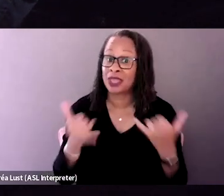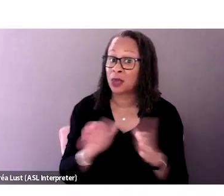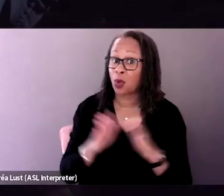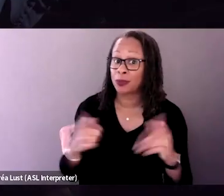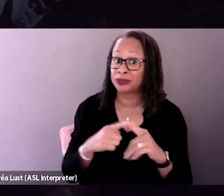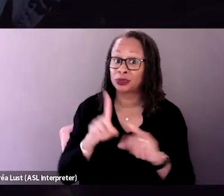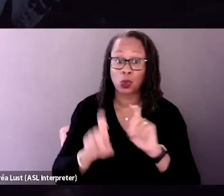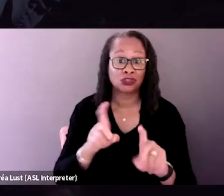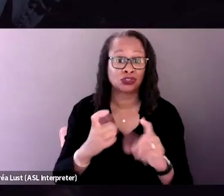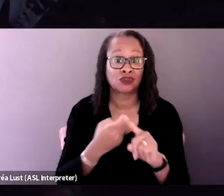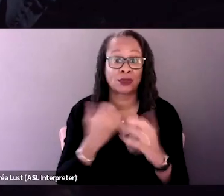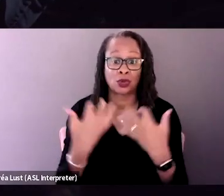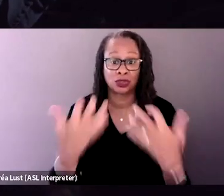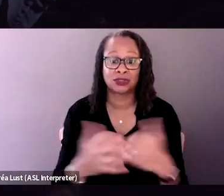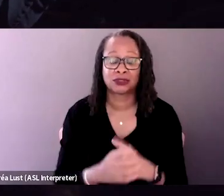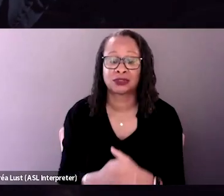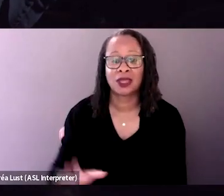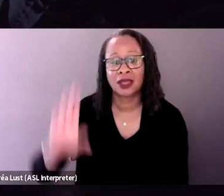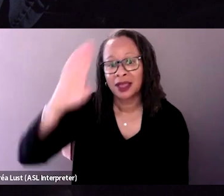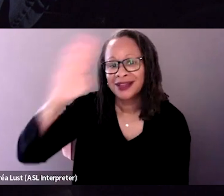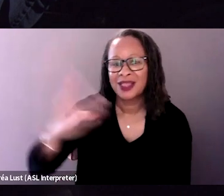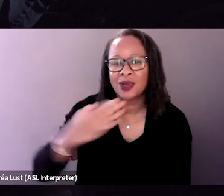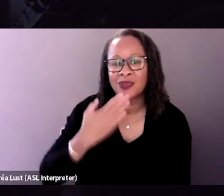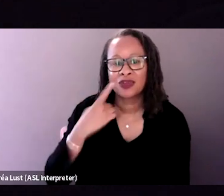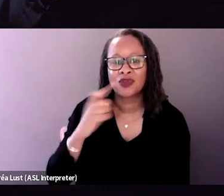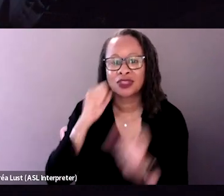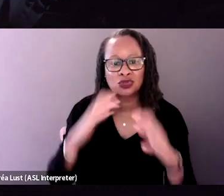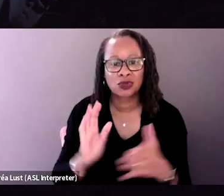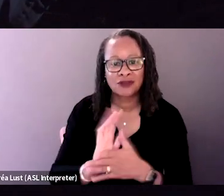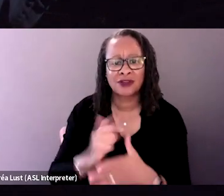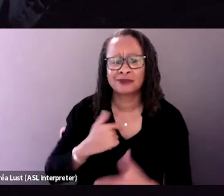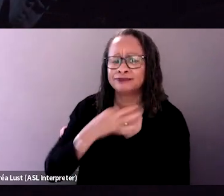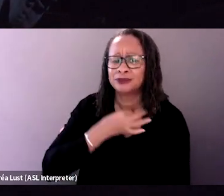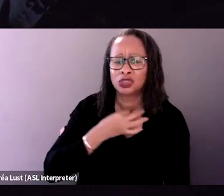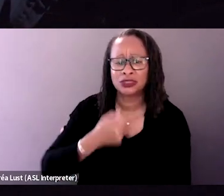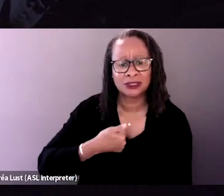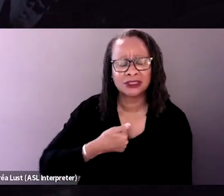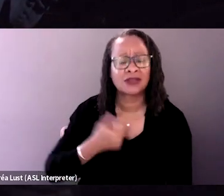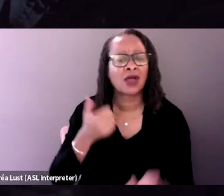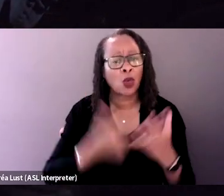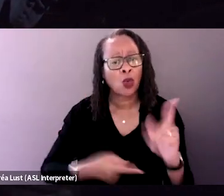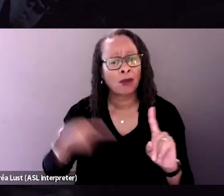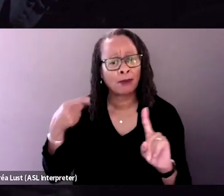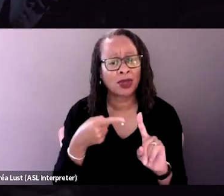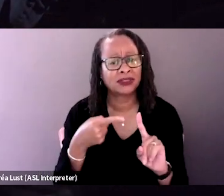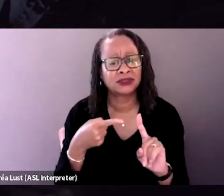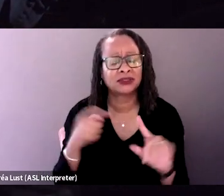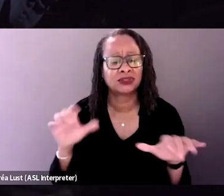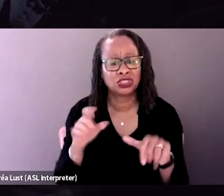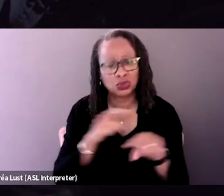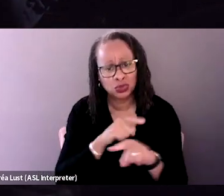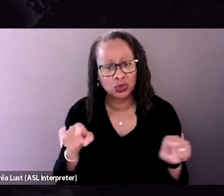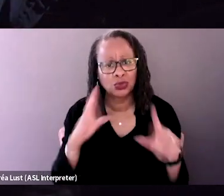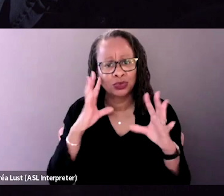any. Hi, thank you for this incredible film. I was just curious, at what point did you